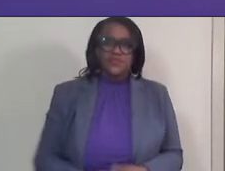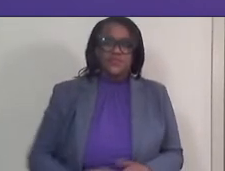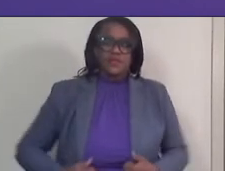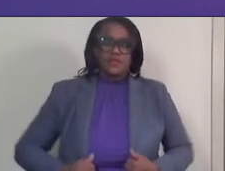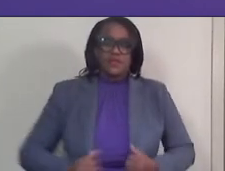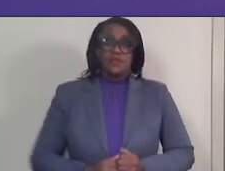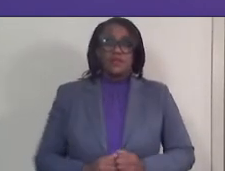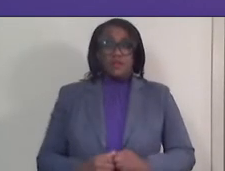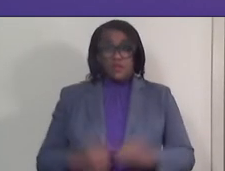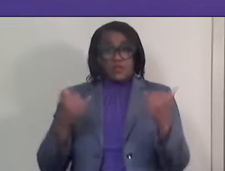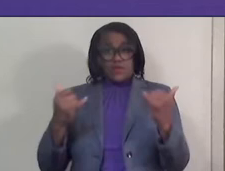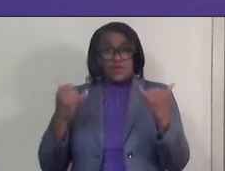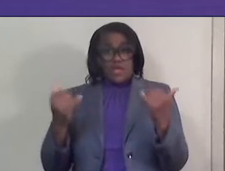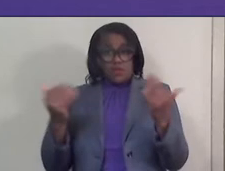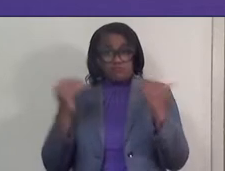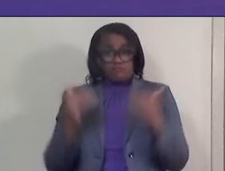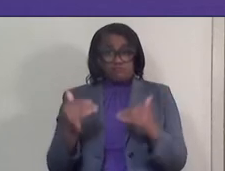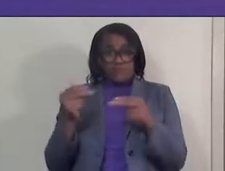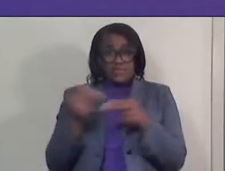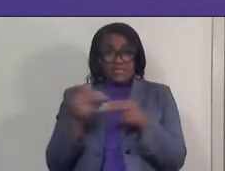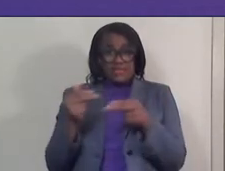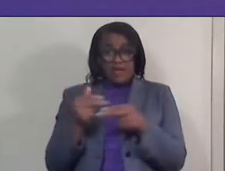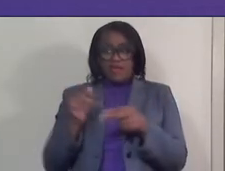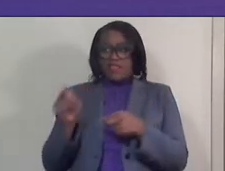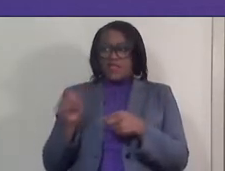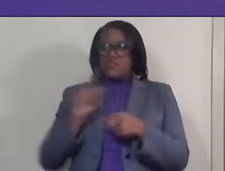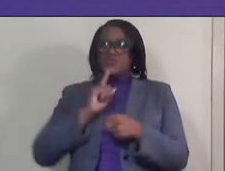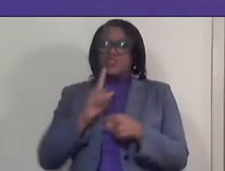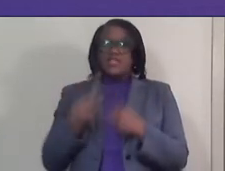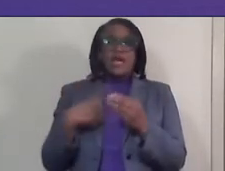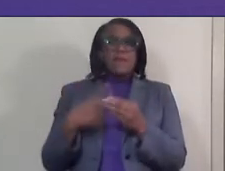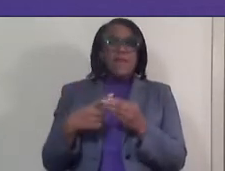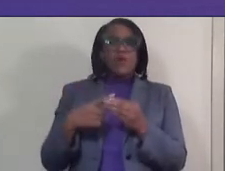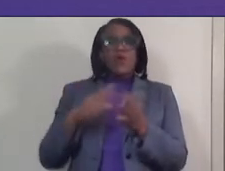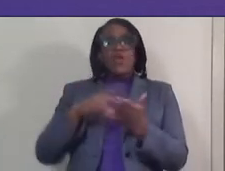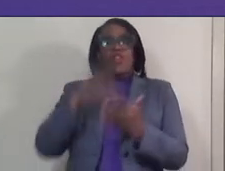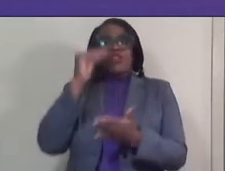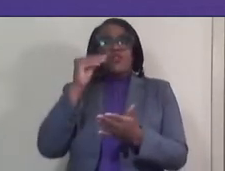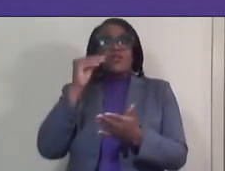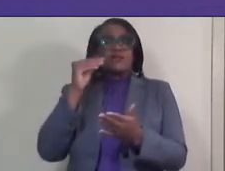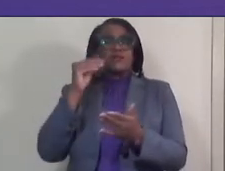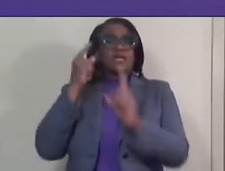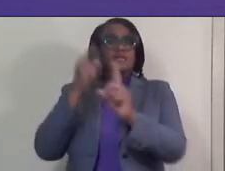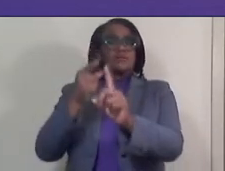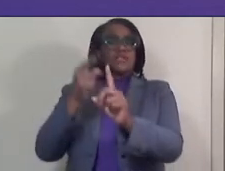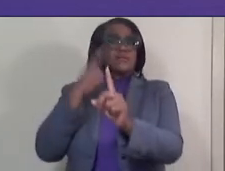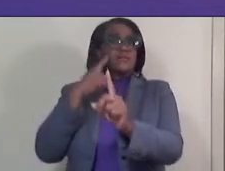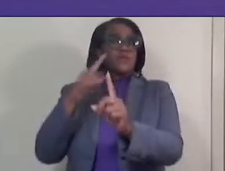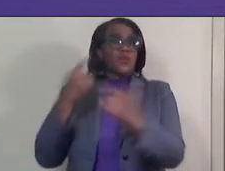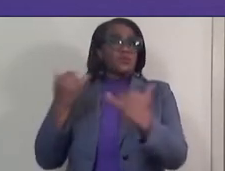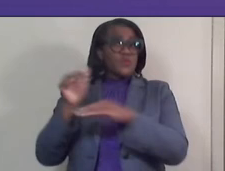So I'm going to move on to the next slide, which is around our learning objectives for tonight.